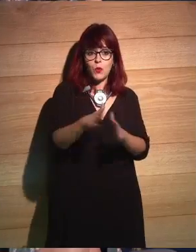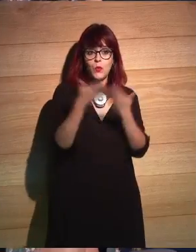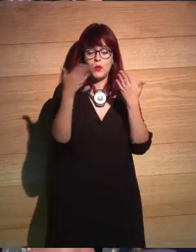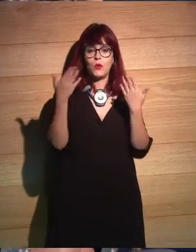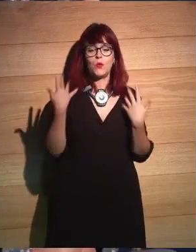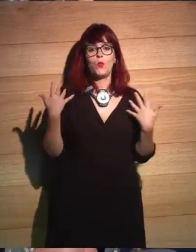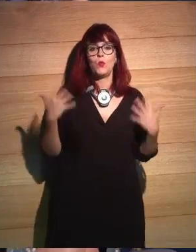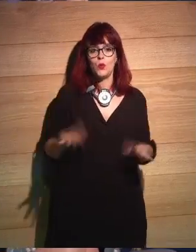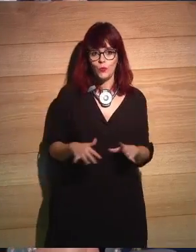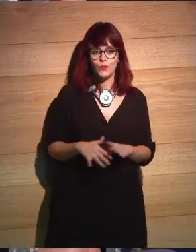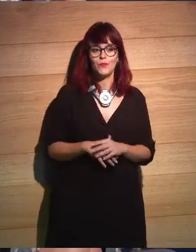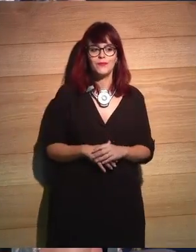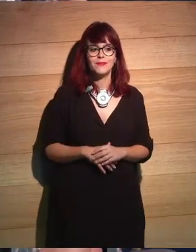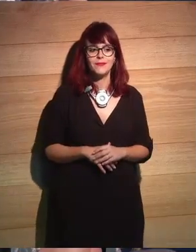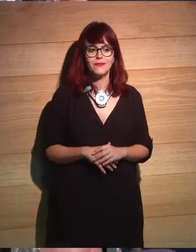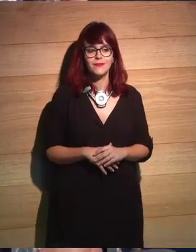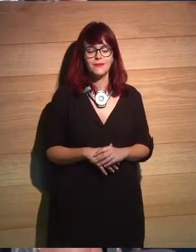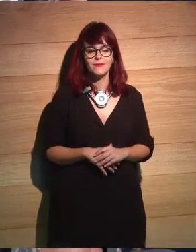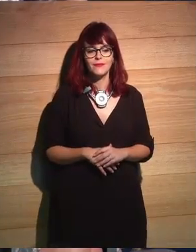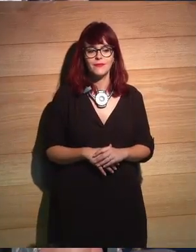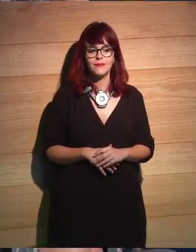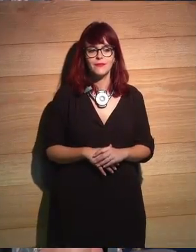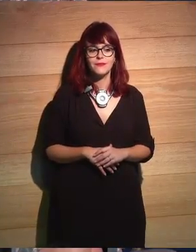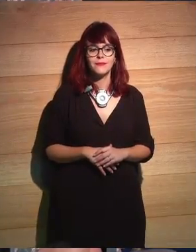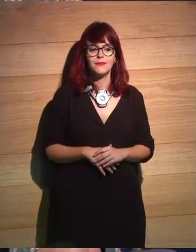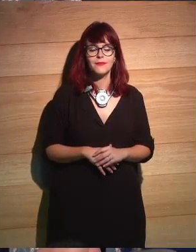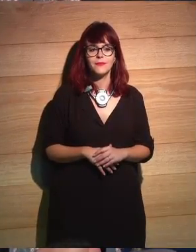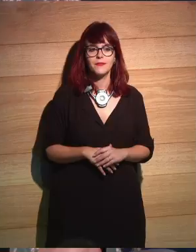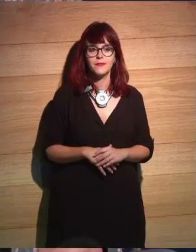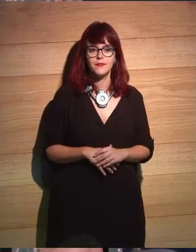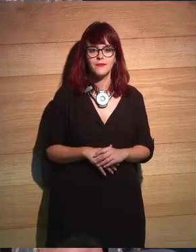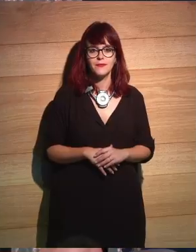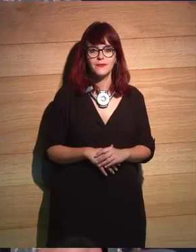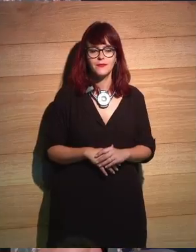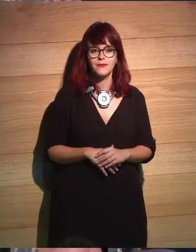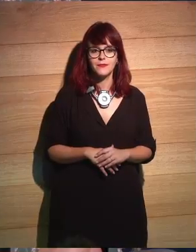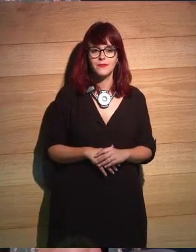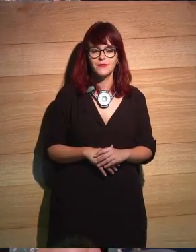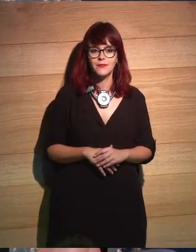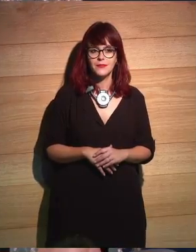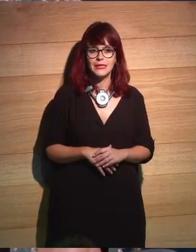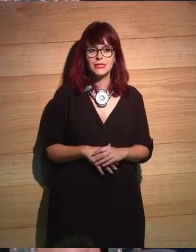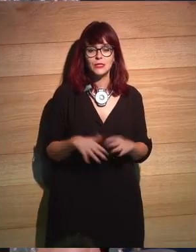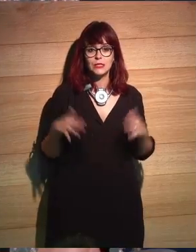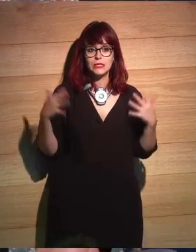And what has touched you? I was scared that you would ask me this